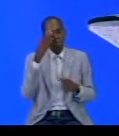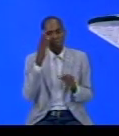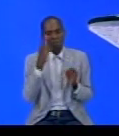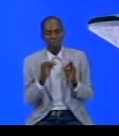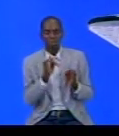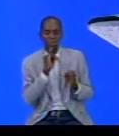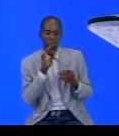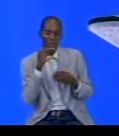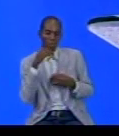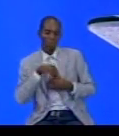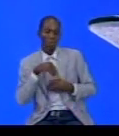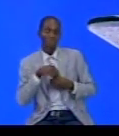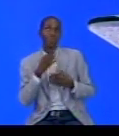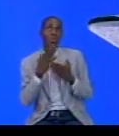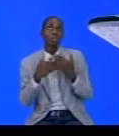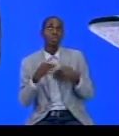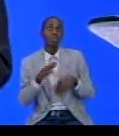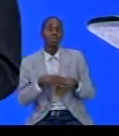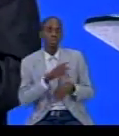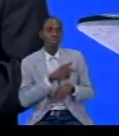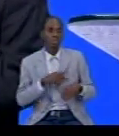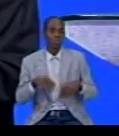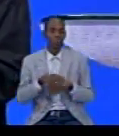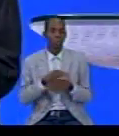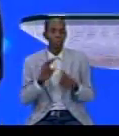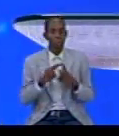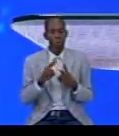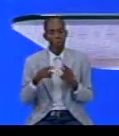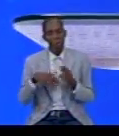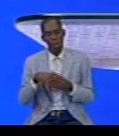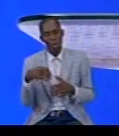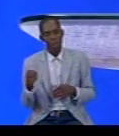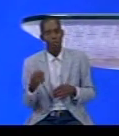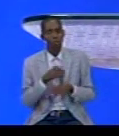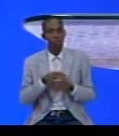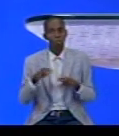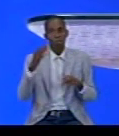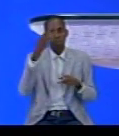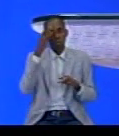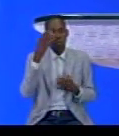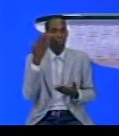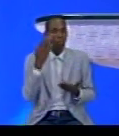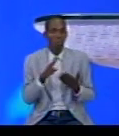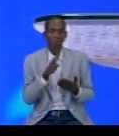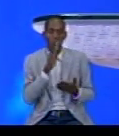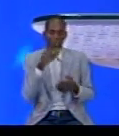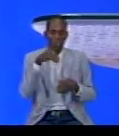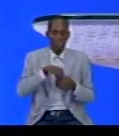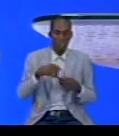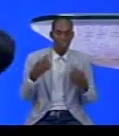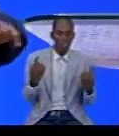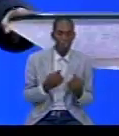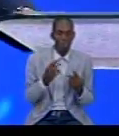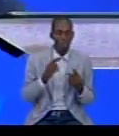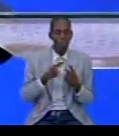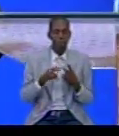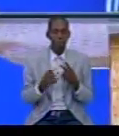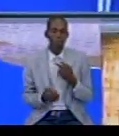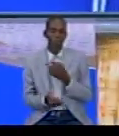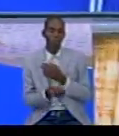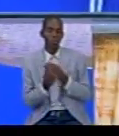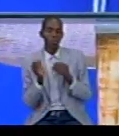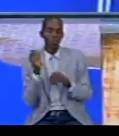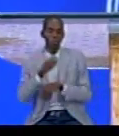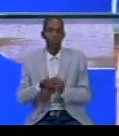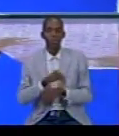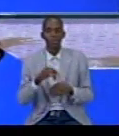kingdom or out of the kingdom. We don't know whether he's, you know, overcoming sin or not. And if I regard iniquity